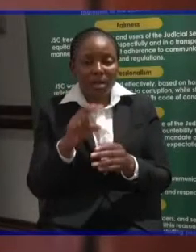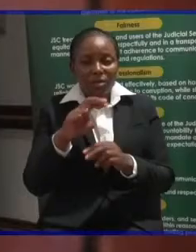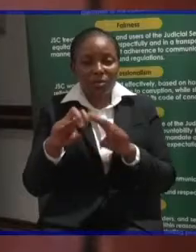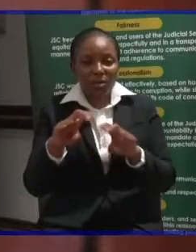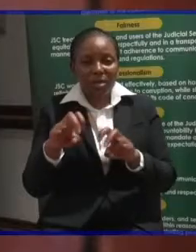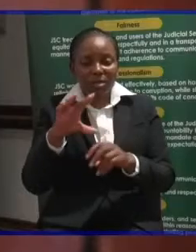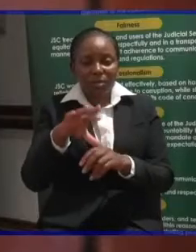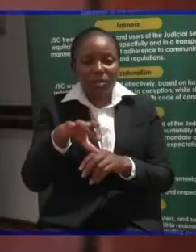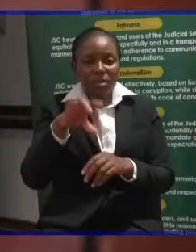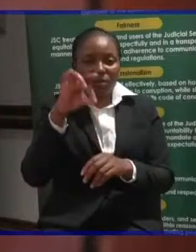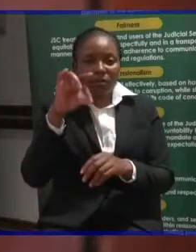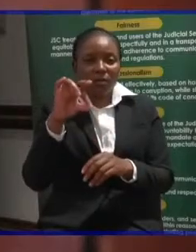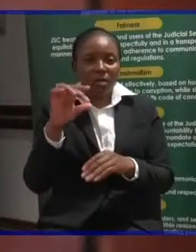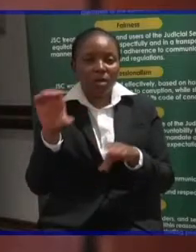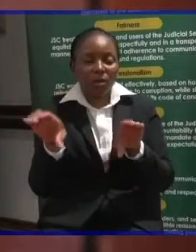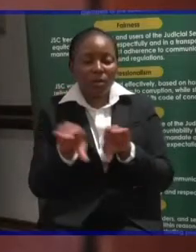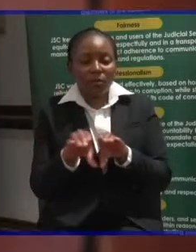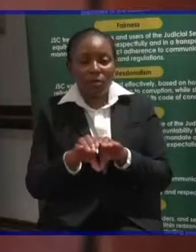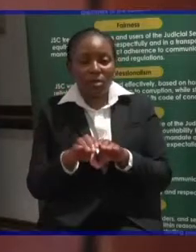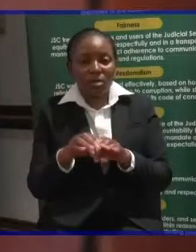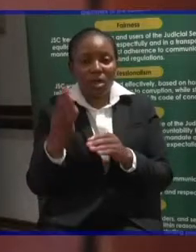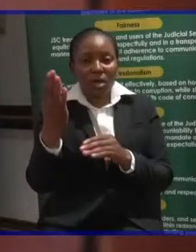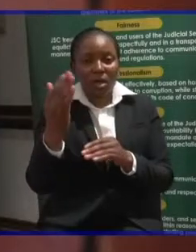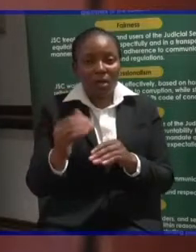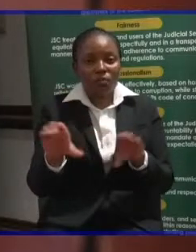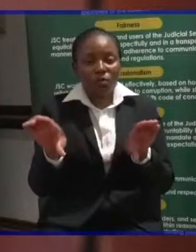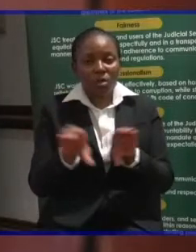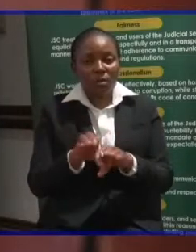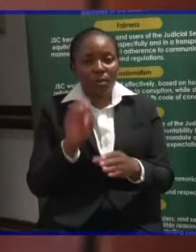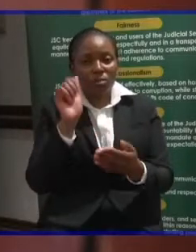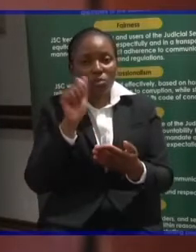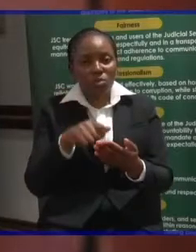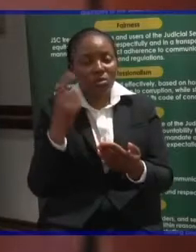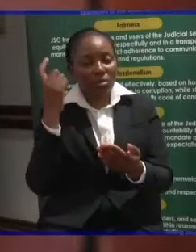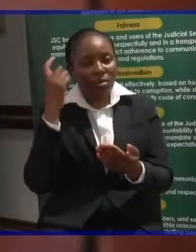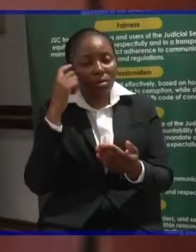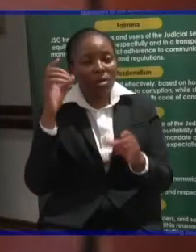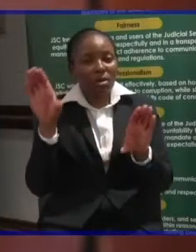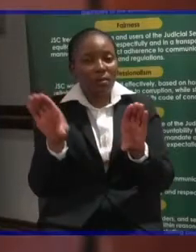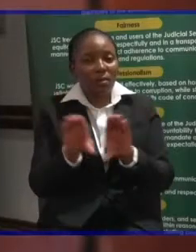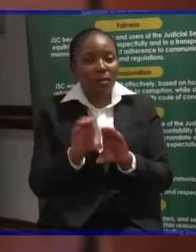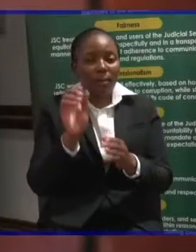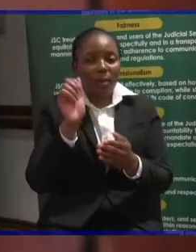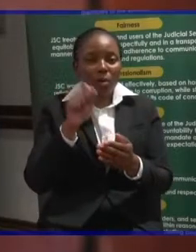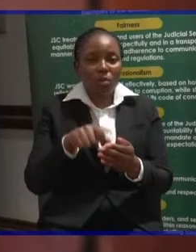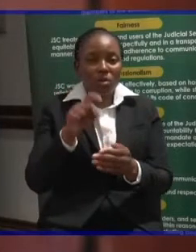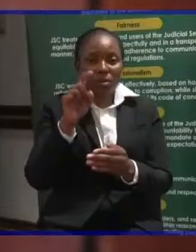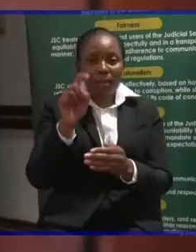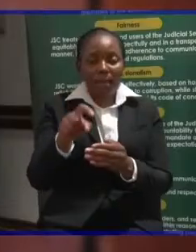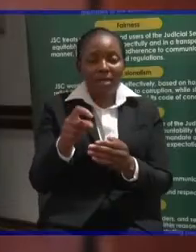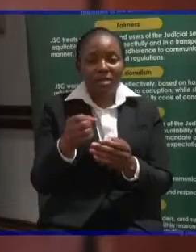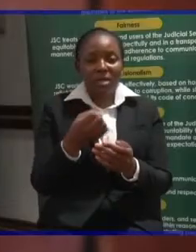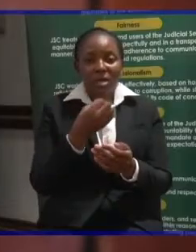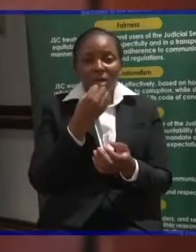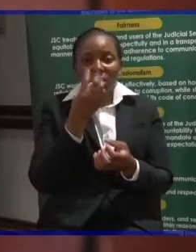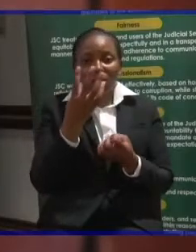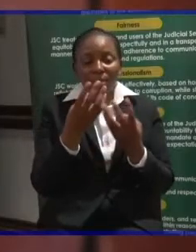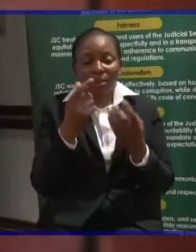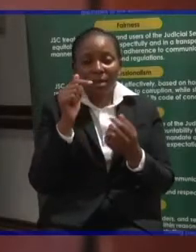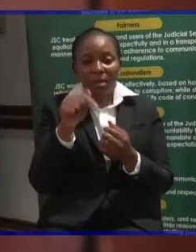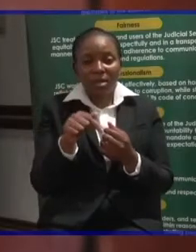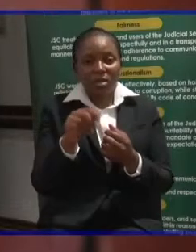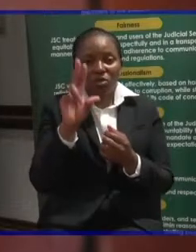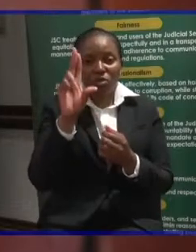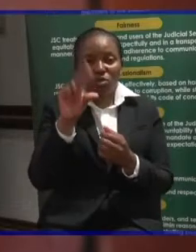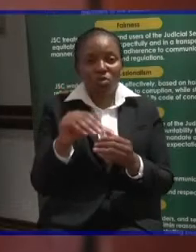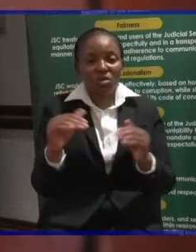performance. And if it comes to the labor court, I think the labor court should interpret that as an